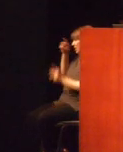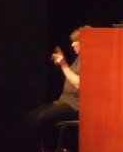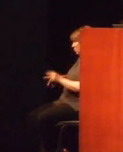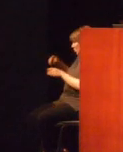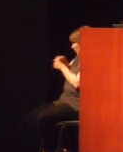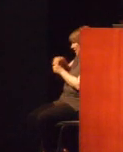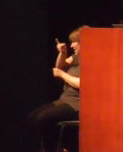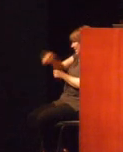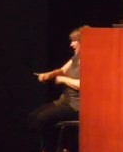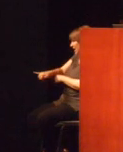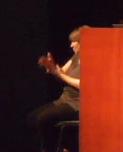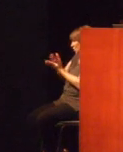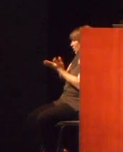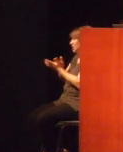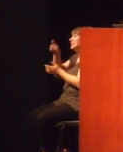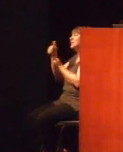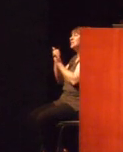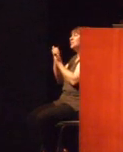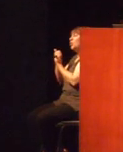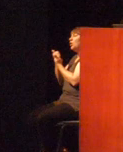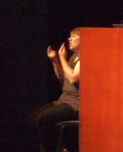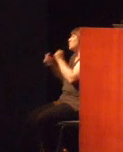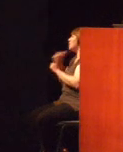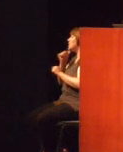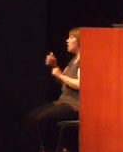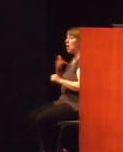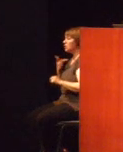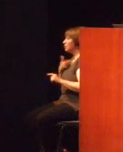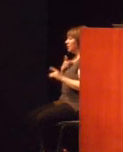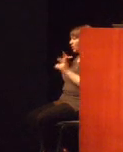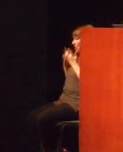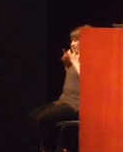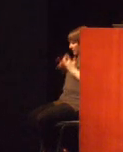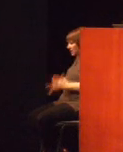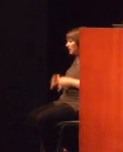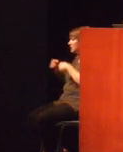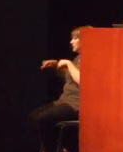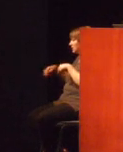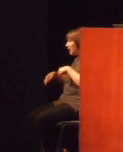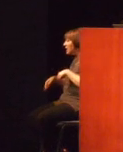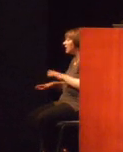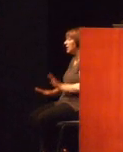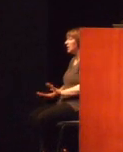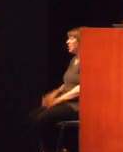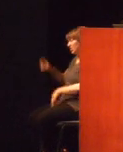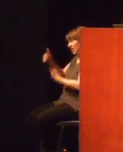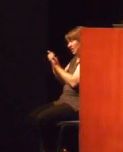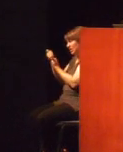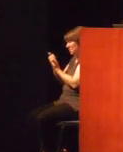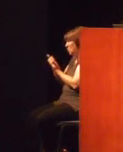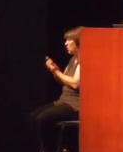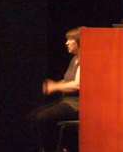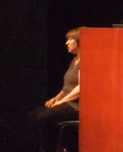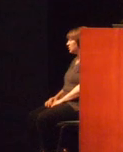support because they're trying not to feel the vulnerable feelings of sadness and anxiety, and so they need support to move